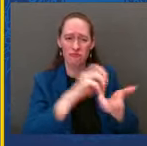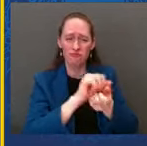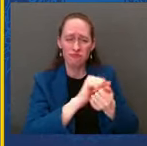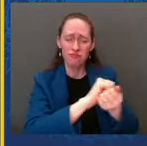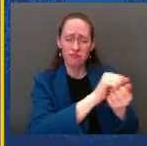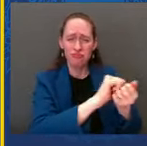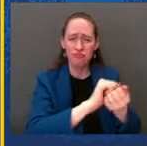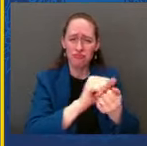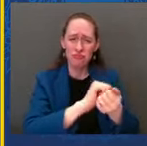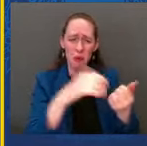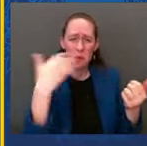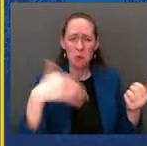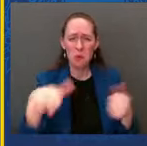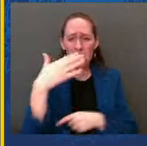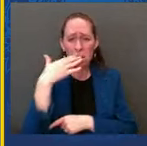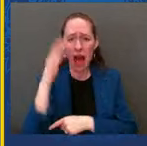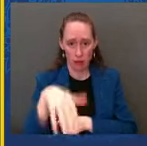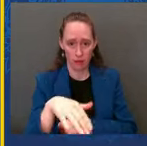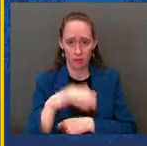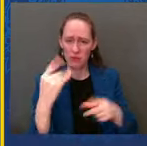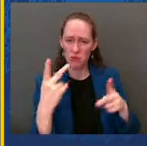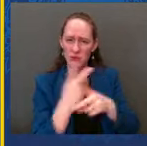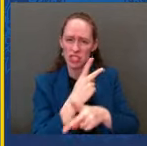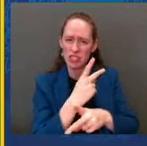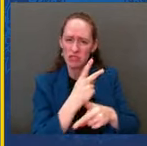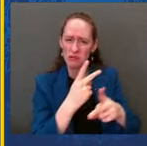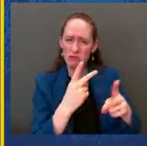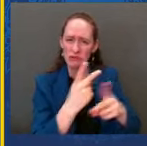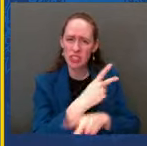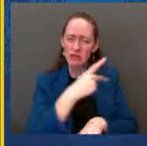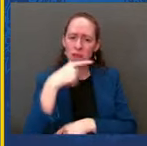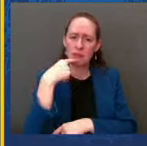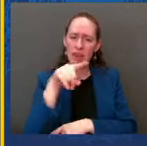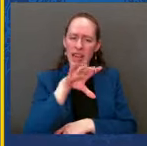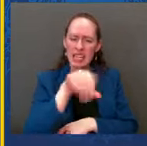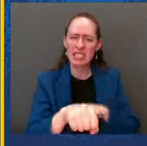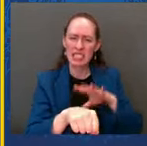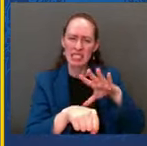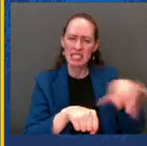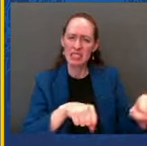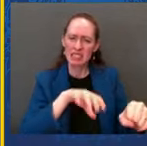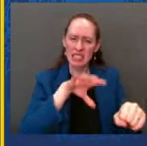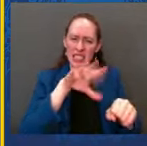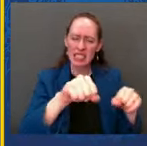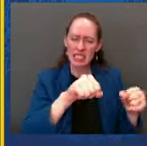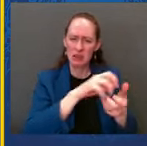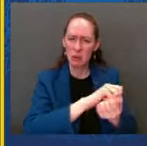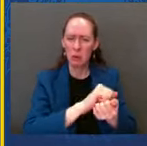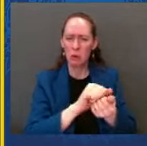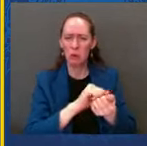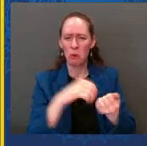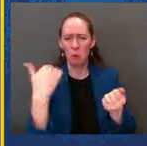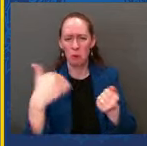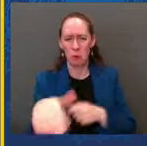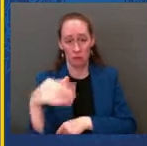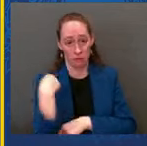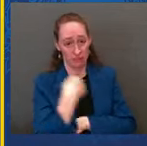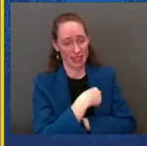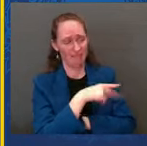We are seeing killed people, people murdered. We can see